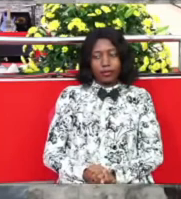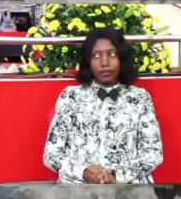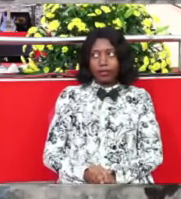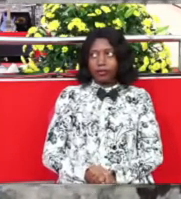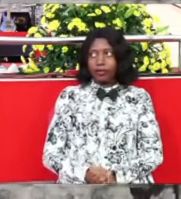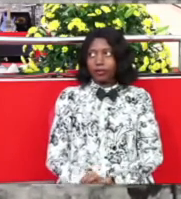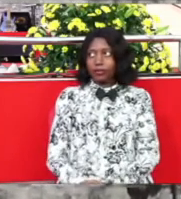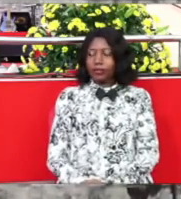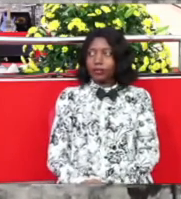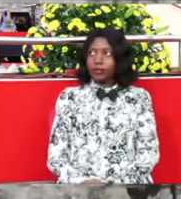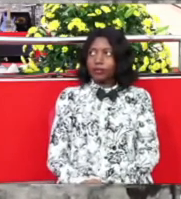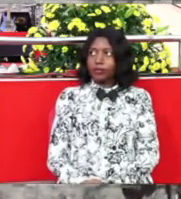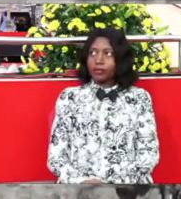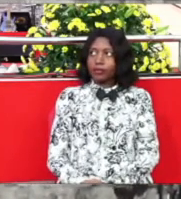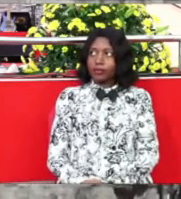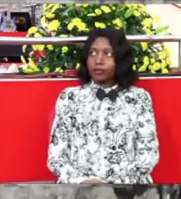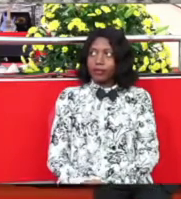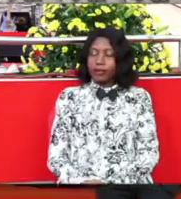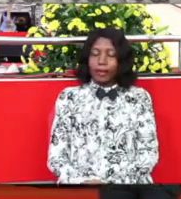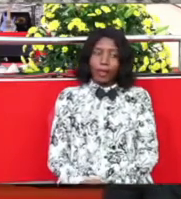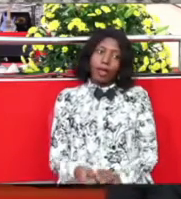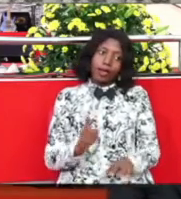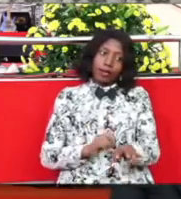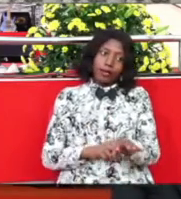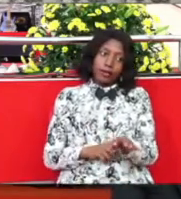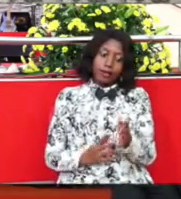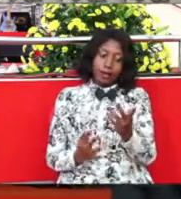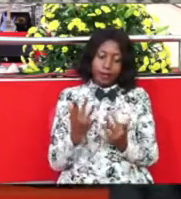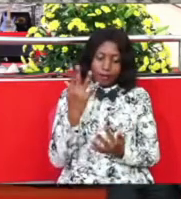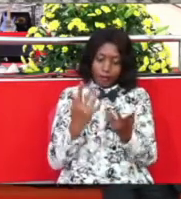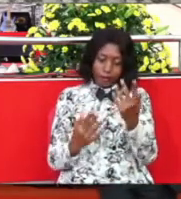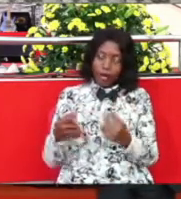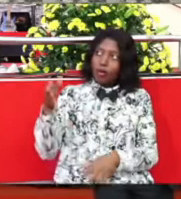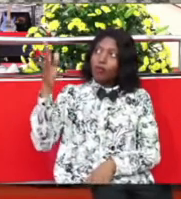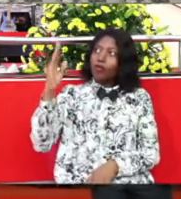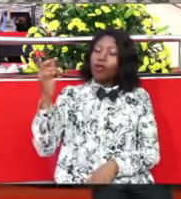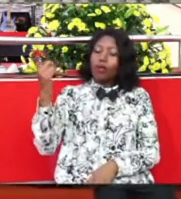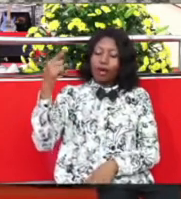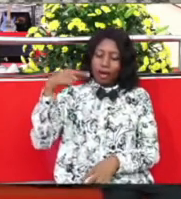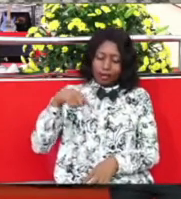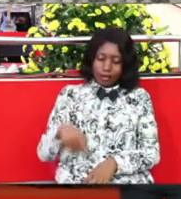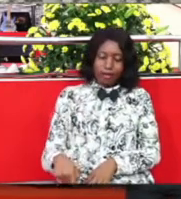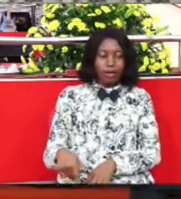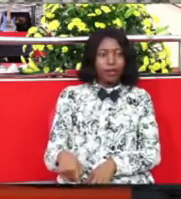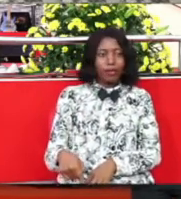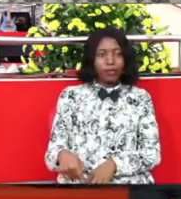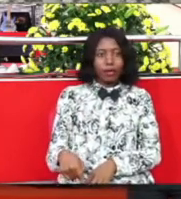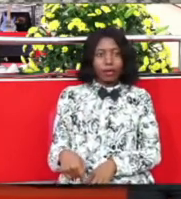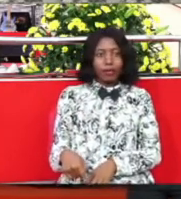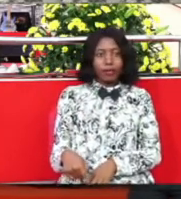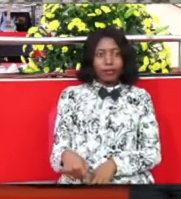kuharibu vitu vyote ambavyo vinatuvuta nyuma. When his fire comes down to consume, moto wake ukija ili